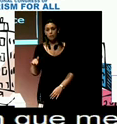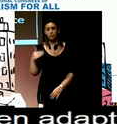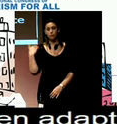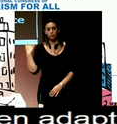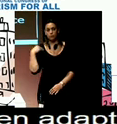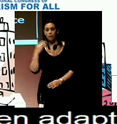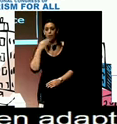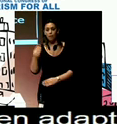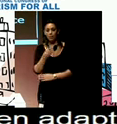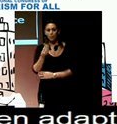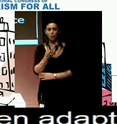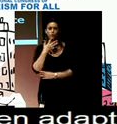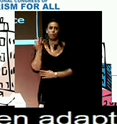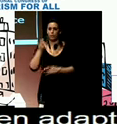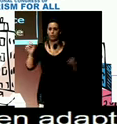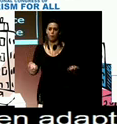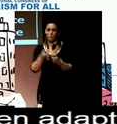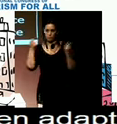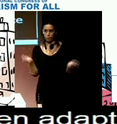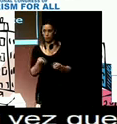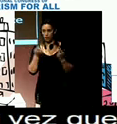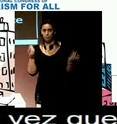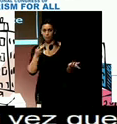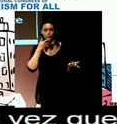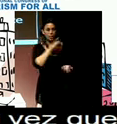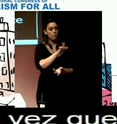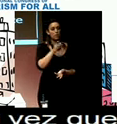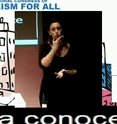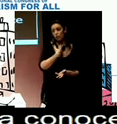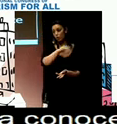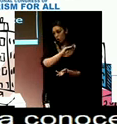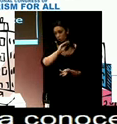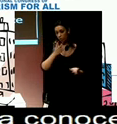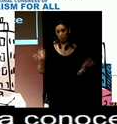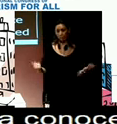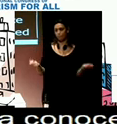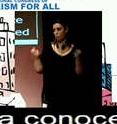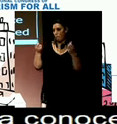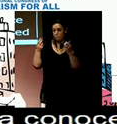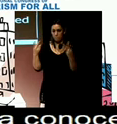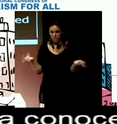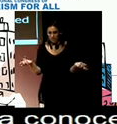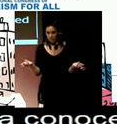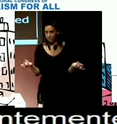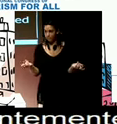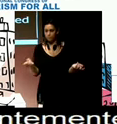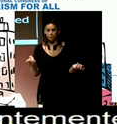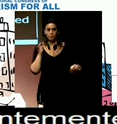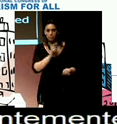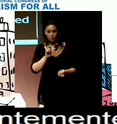the facilities were adopted, they had to be recognized and they had to be made public. If they are not